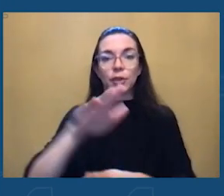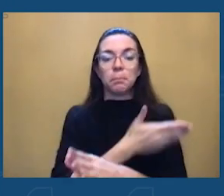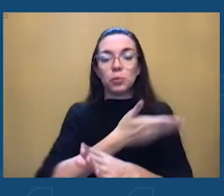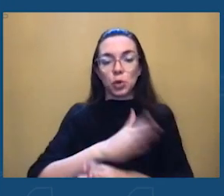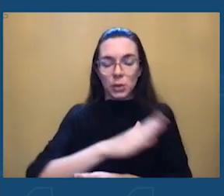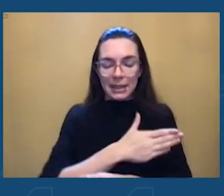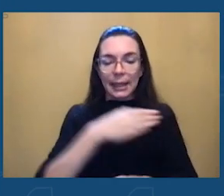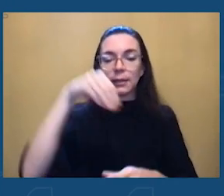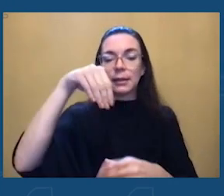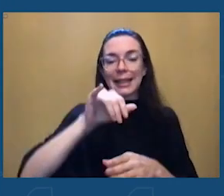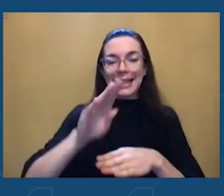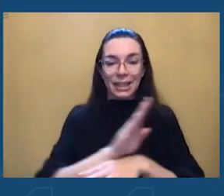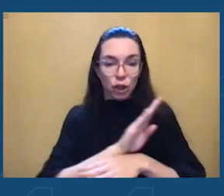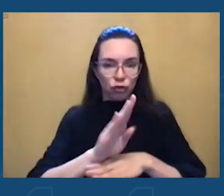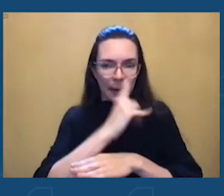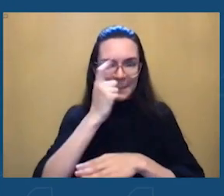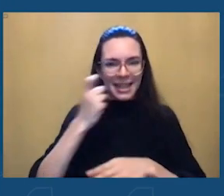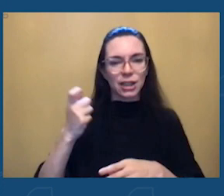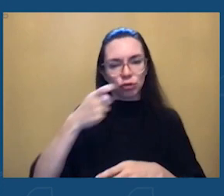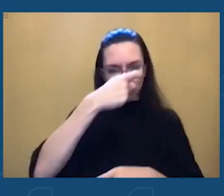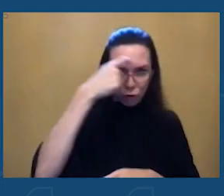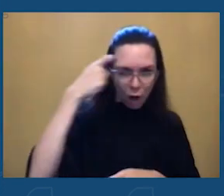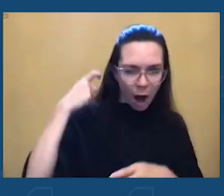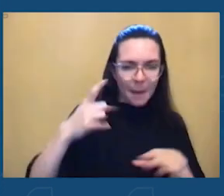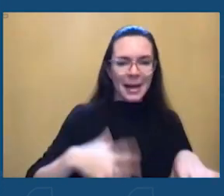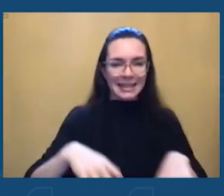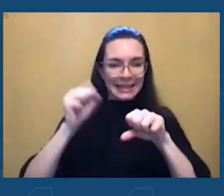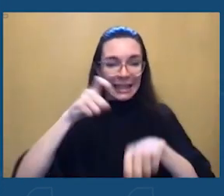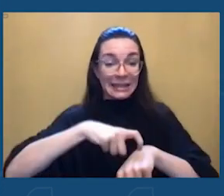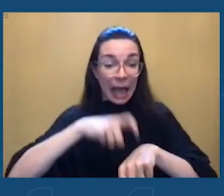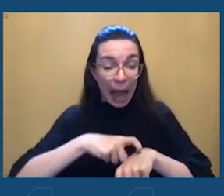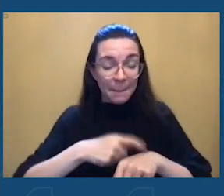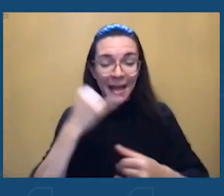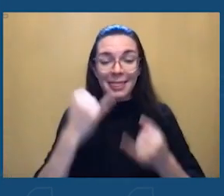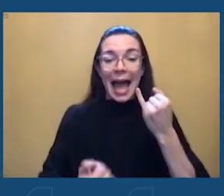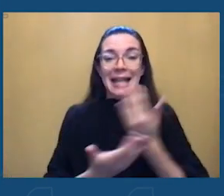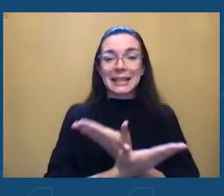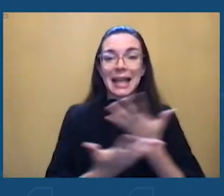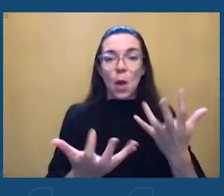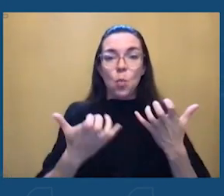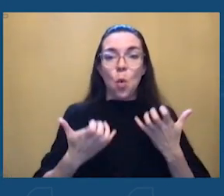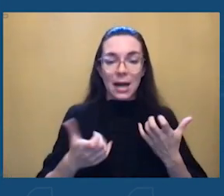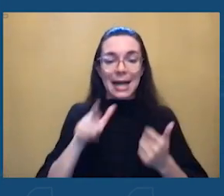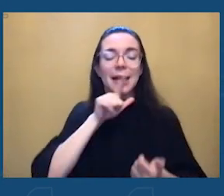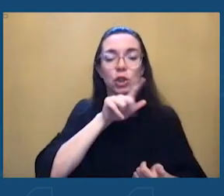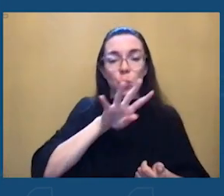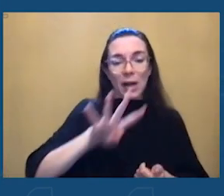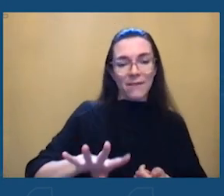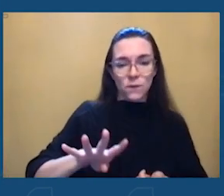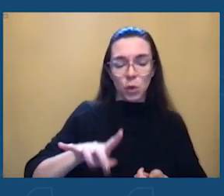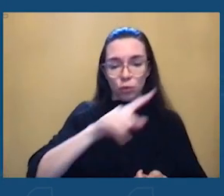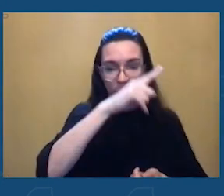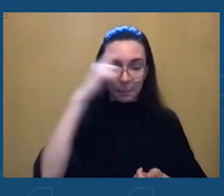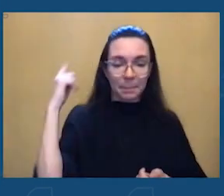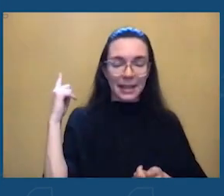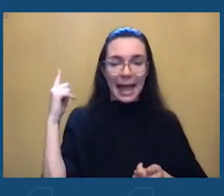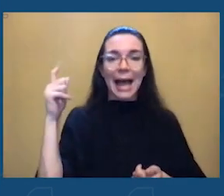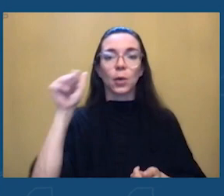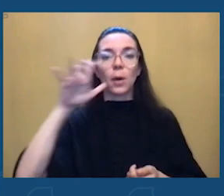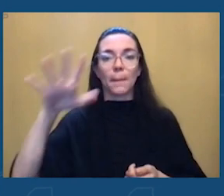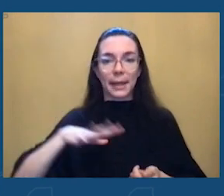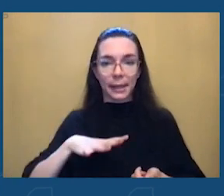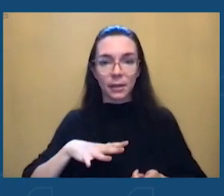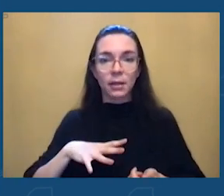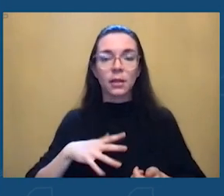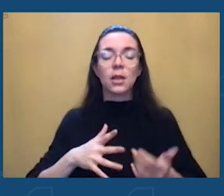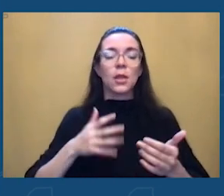takes time. And the last thing I wanted as a 24-year-old black woman was to call out the king of hip hop as a sexual